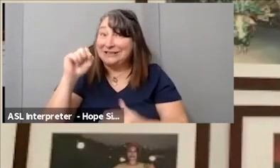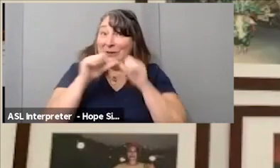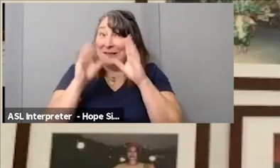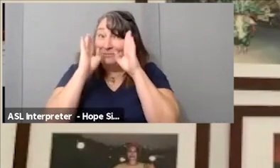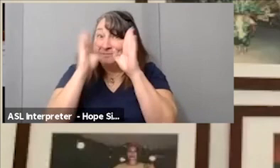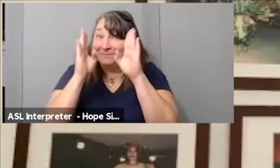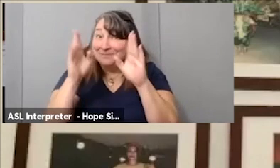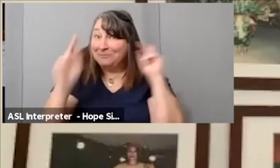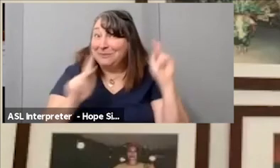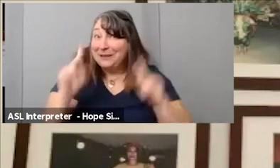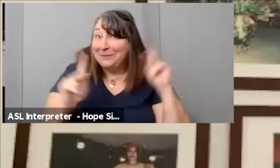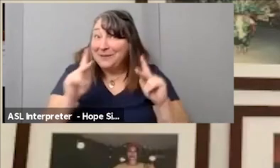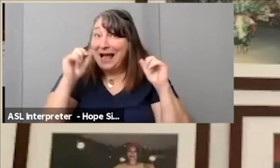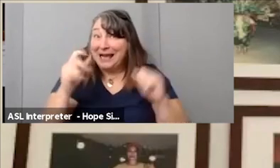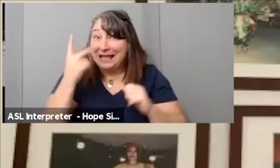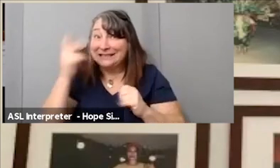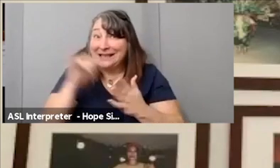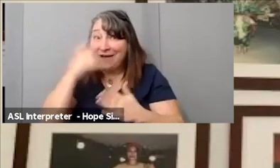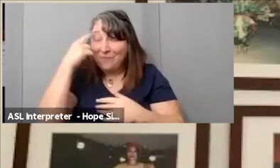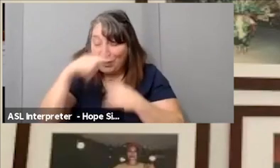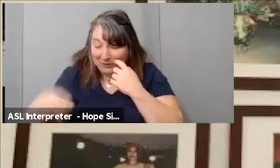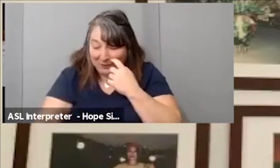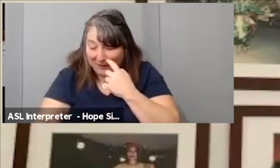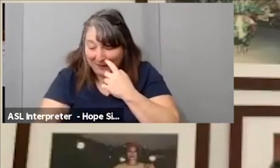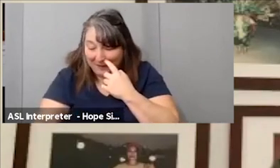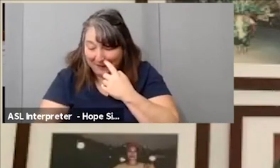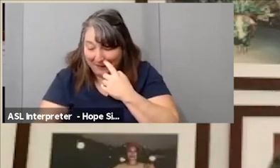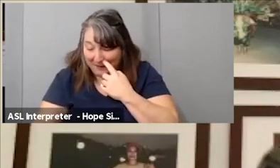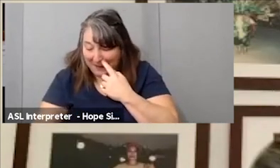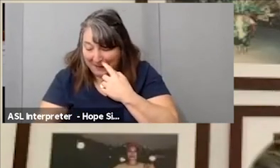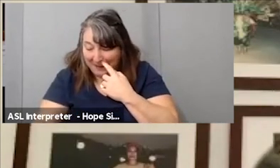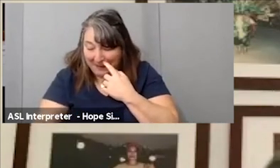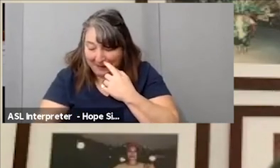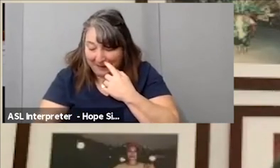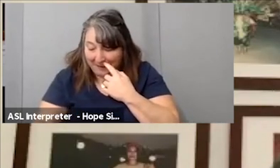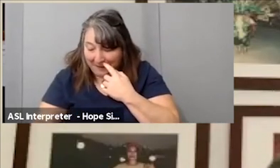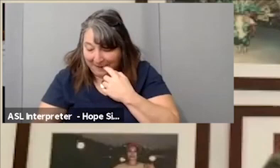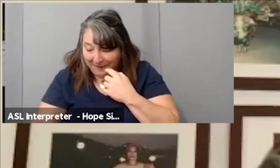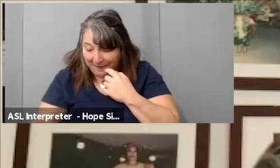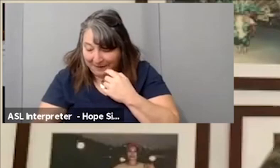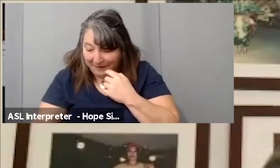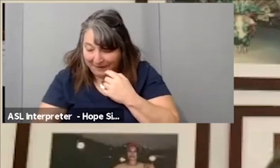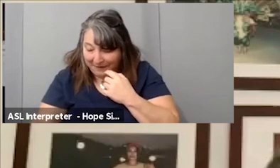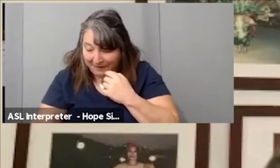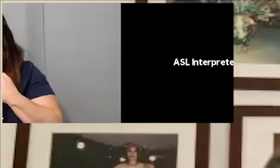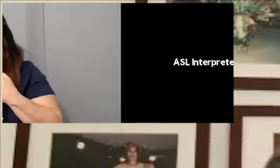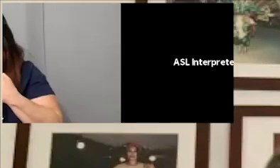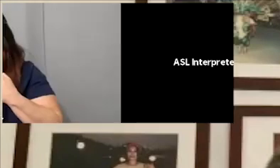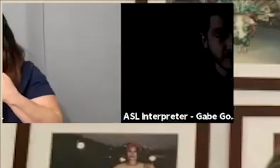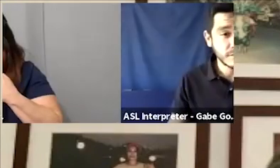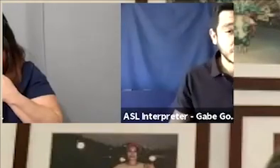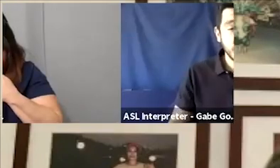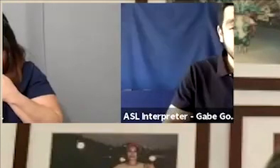because I could see that, for you. So Lorraine, I know you have a heart out. So I want to get to you